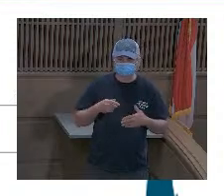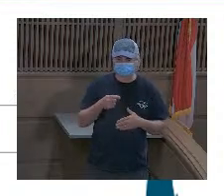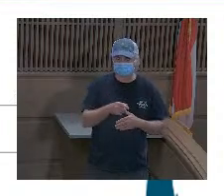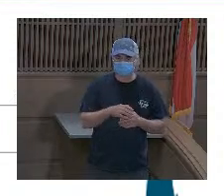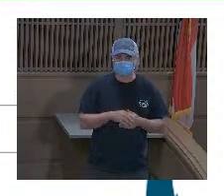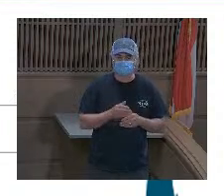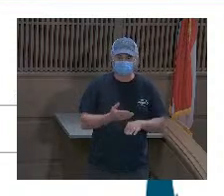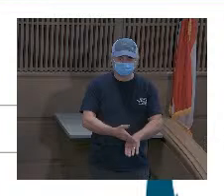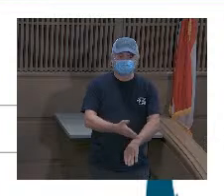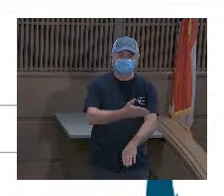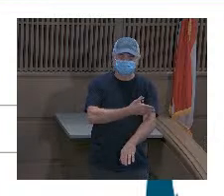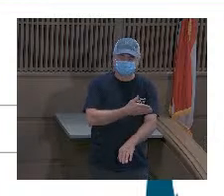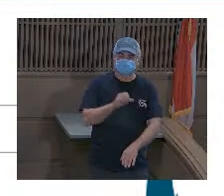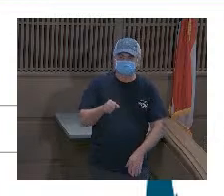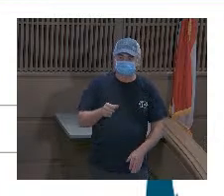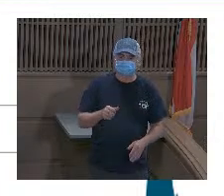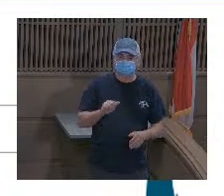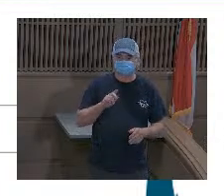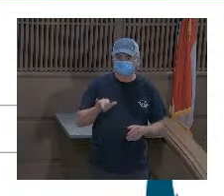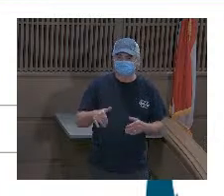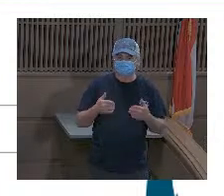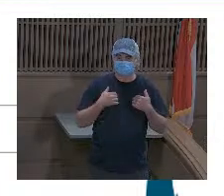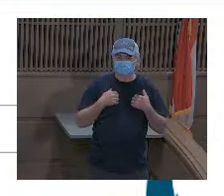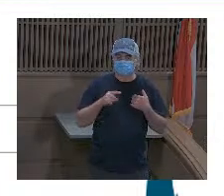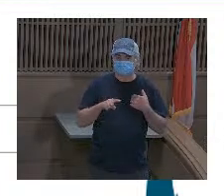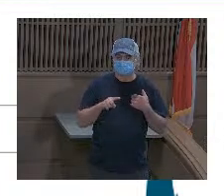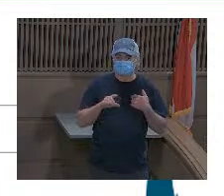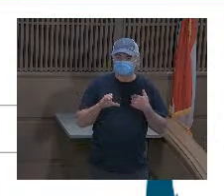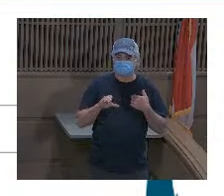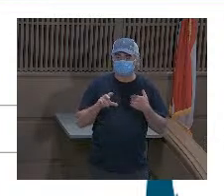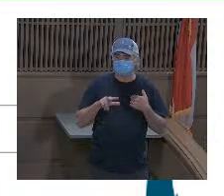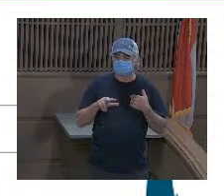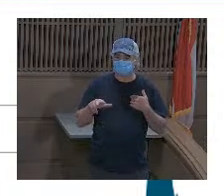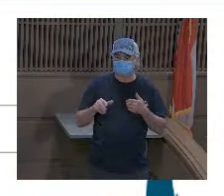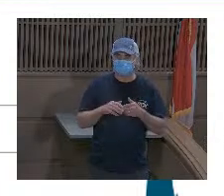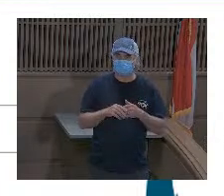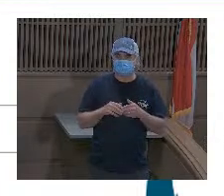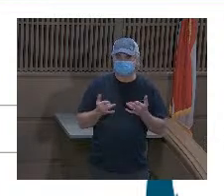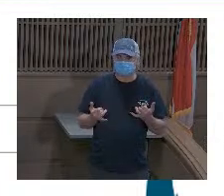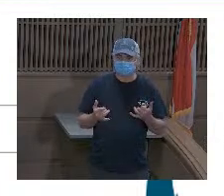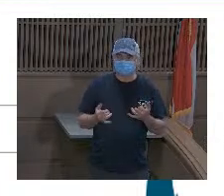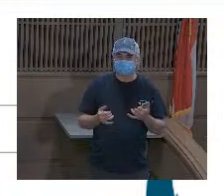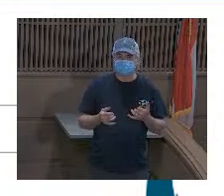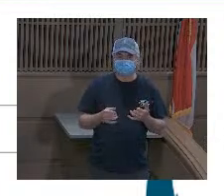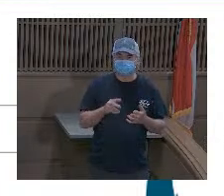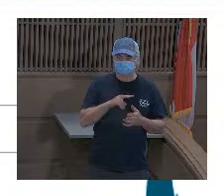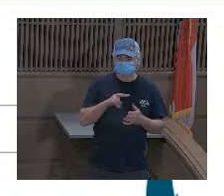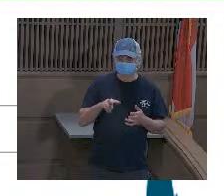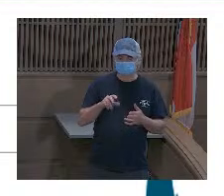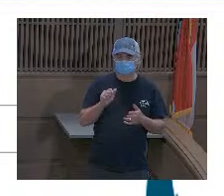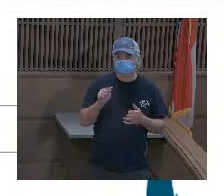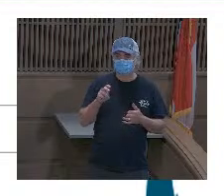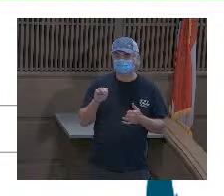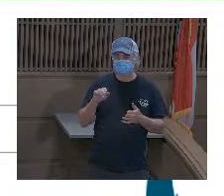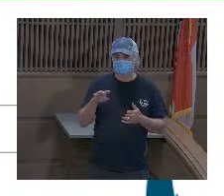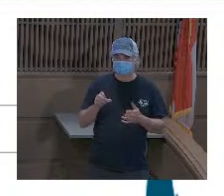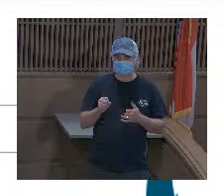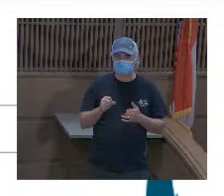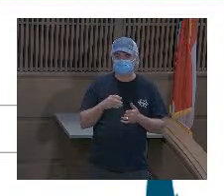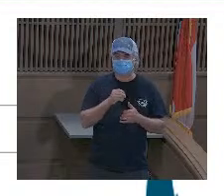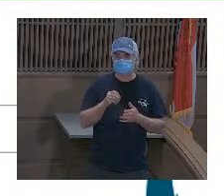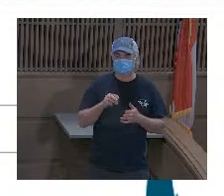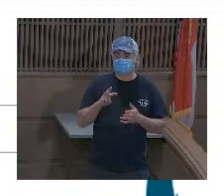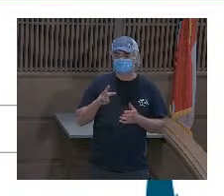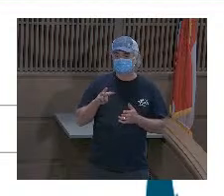improving. Albany has 133 patients today. Phoebe Sumter has 22 in Americus, and Phoebe Worth has 7